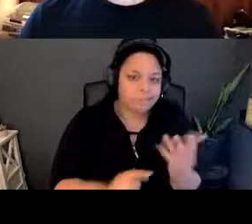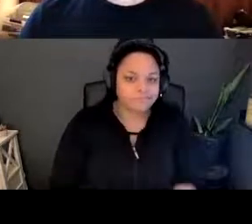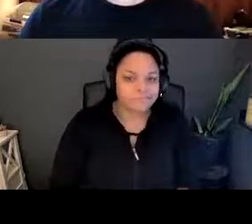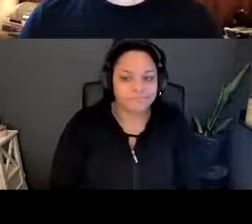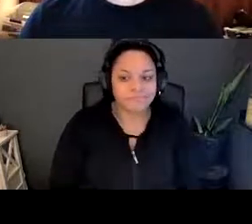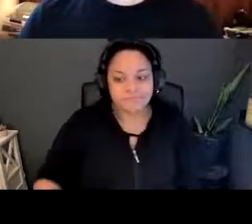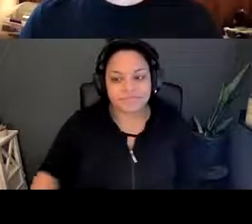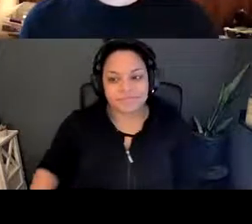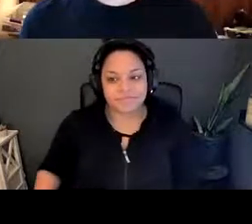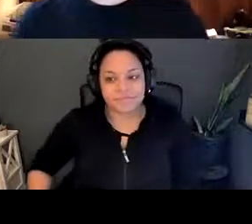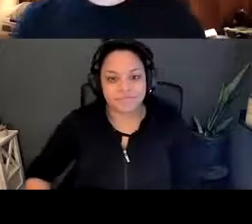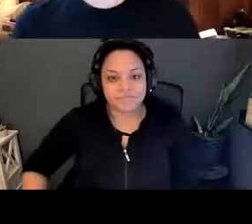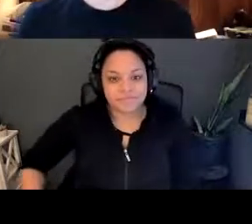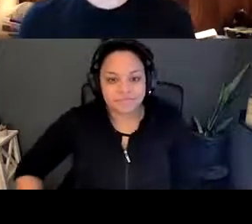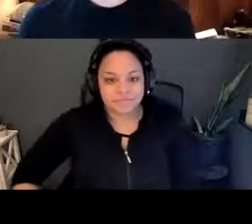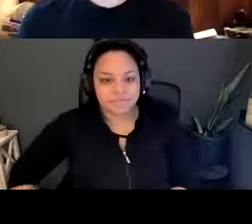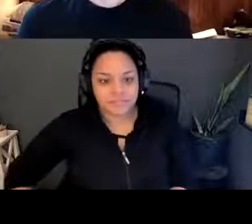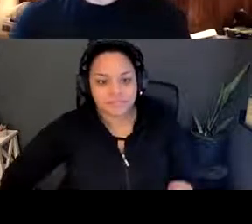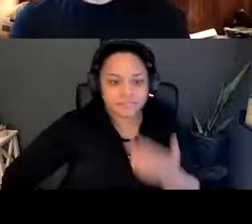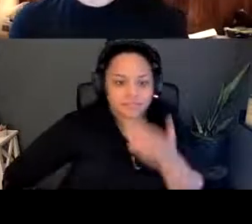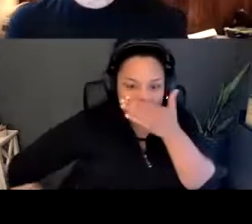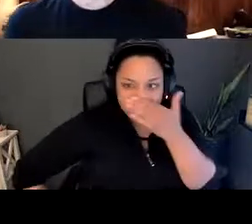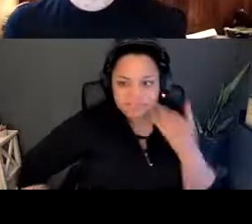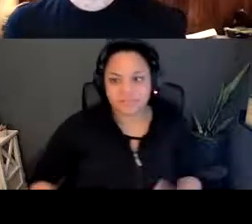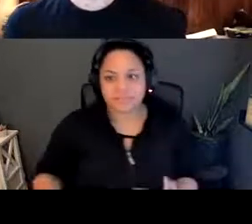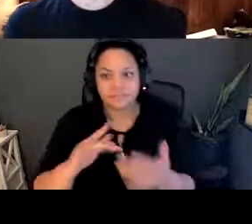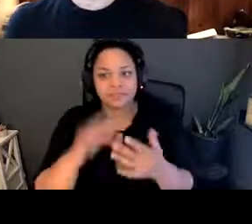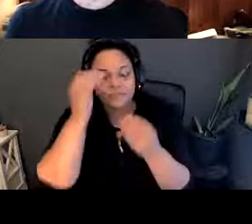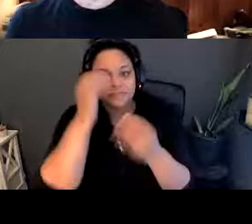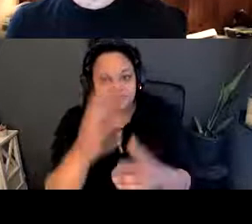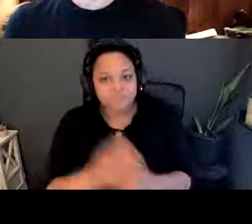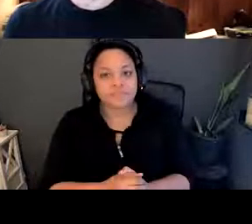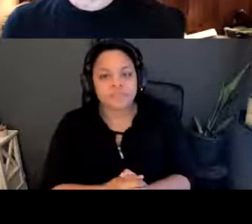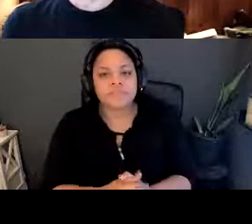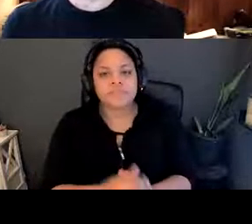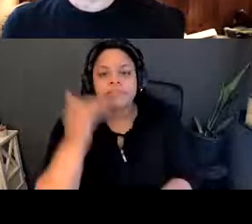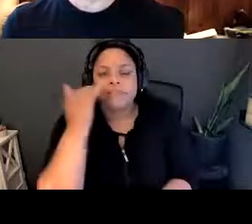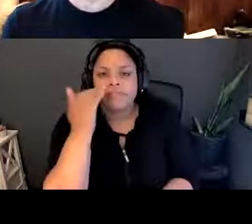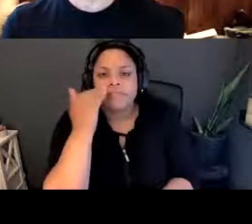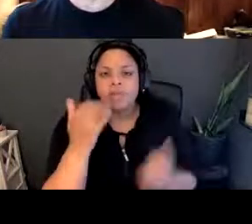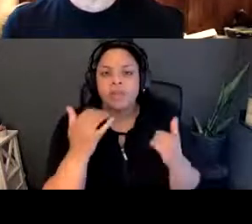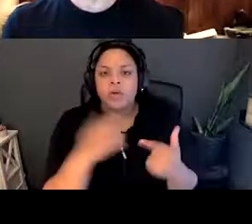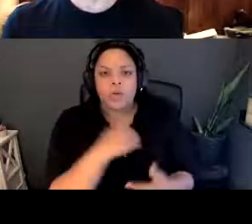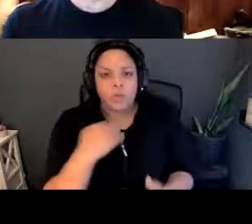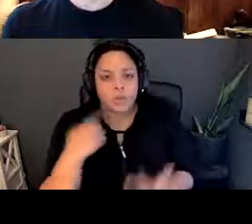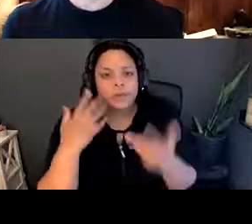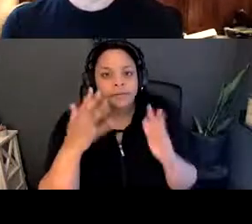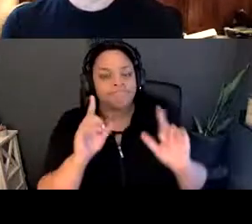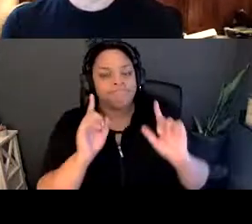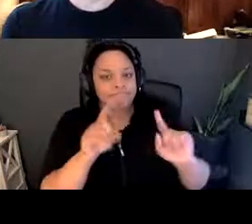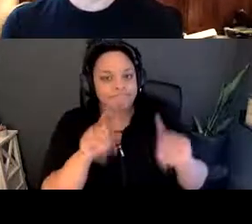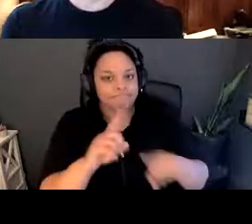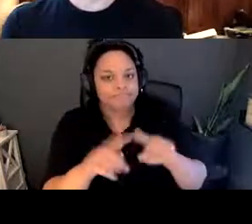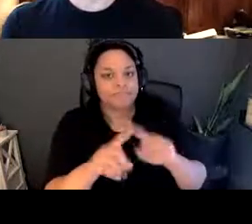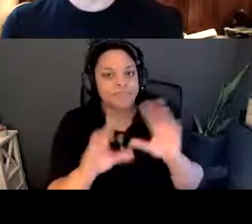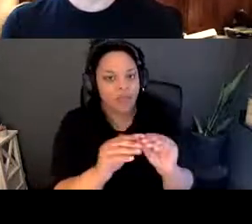And there's my contact information. And again, I realize at this point in time, a lot of us have been to conferences